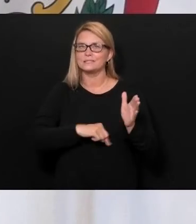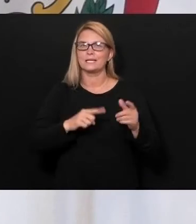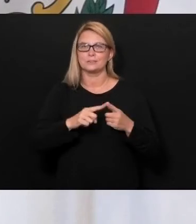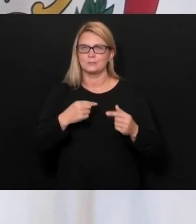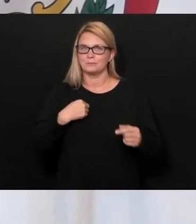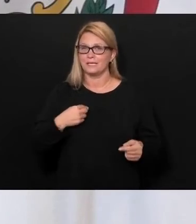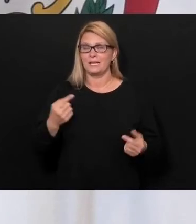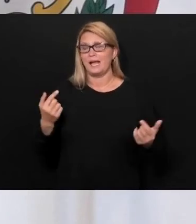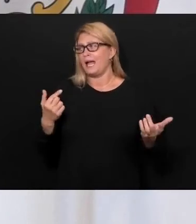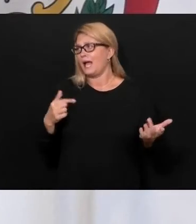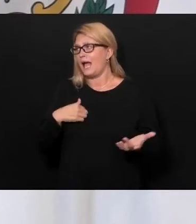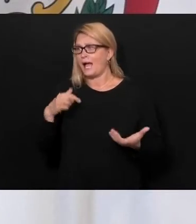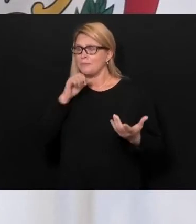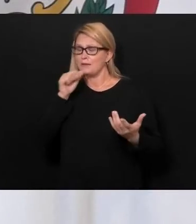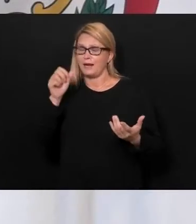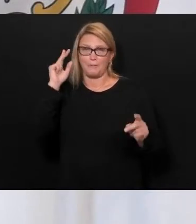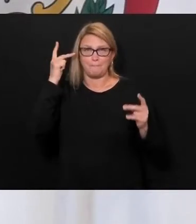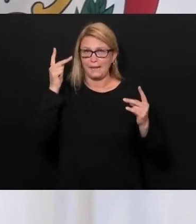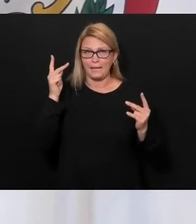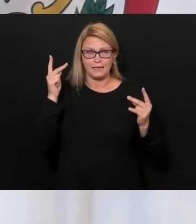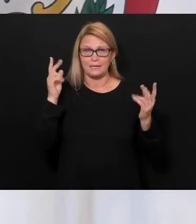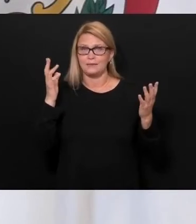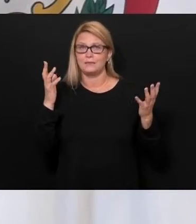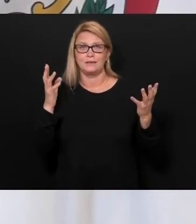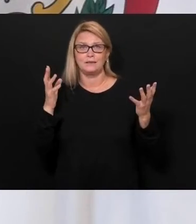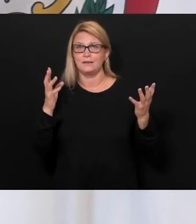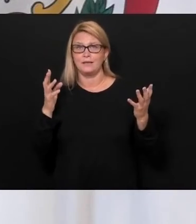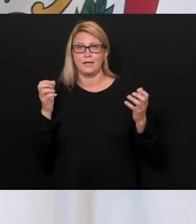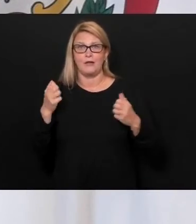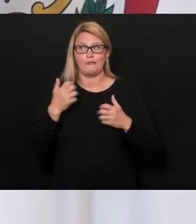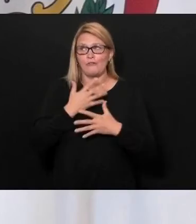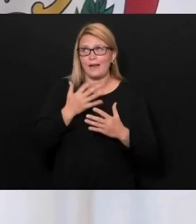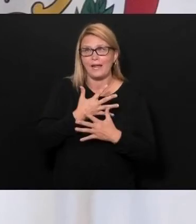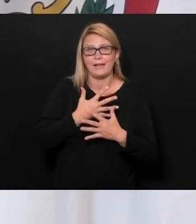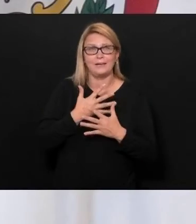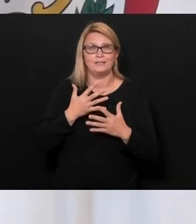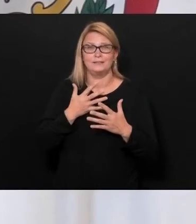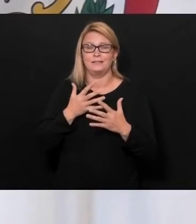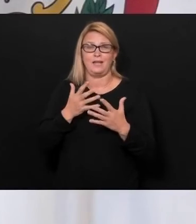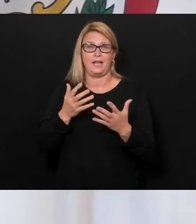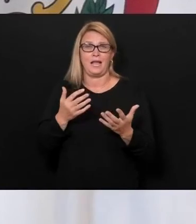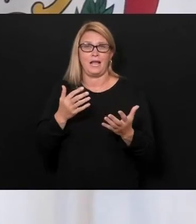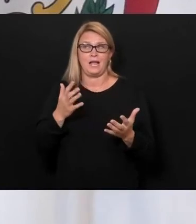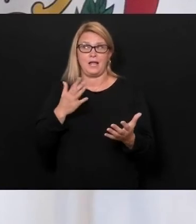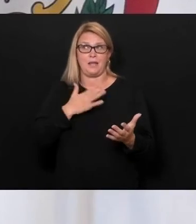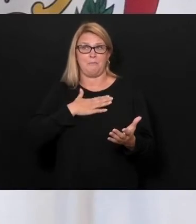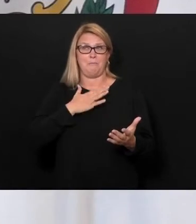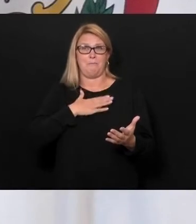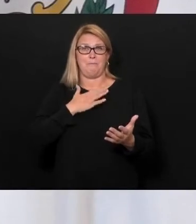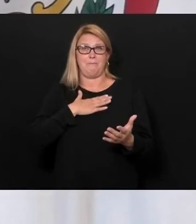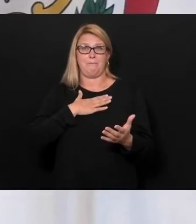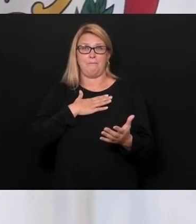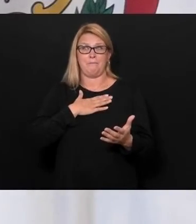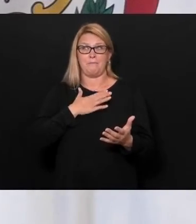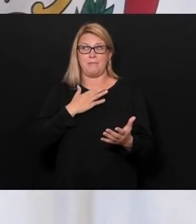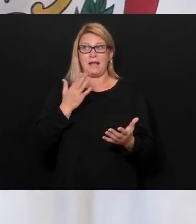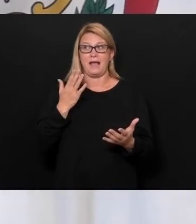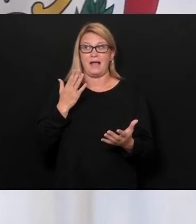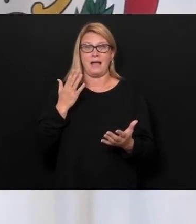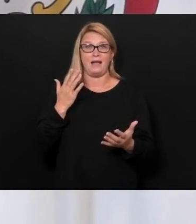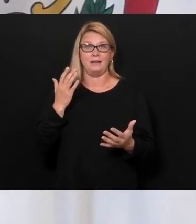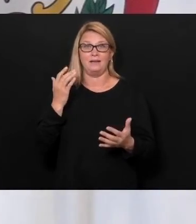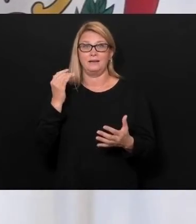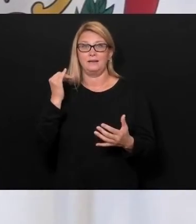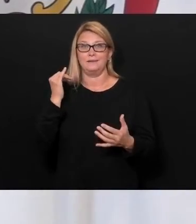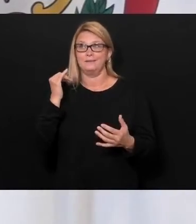to dive in the ditch and panic and everything else. And the last thing in the world that I'm going to do is just do some